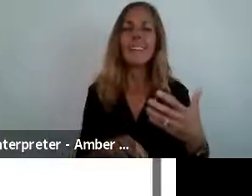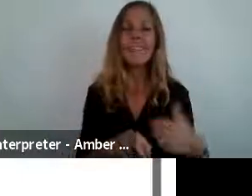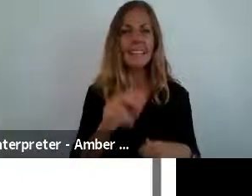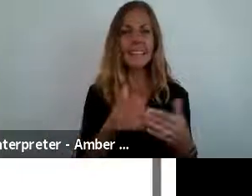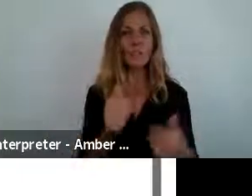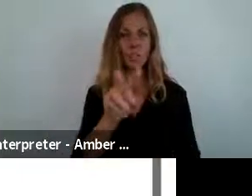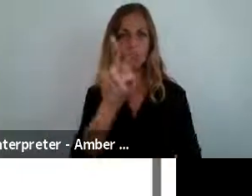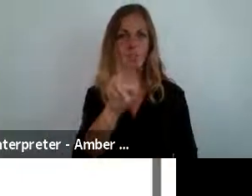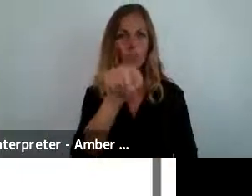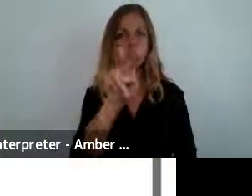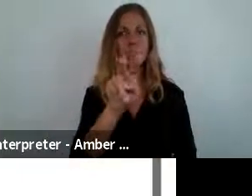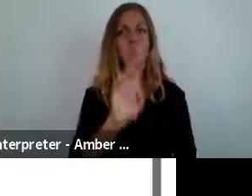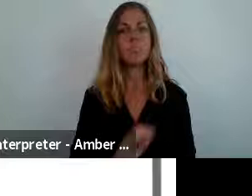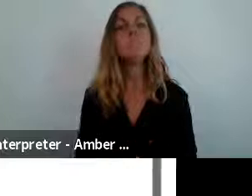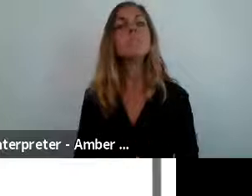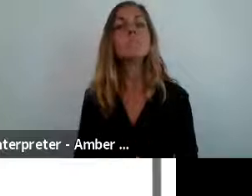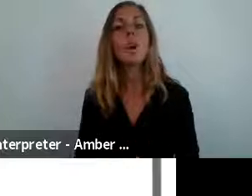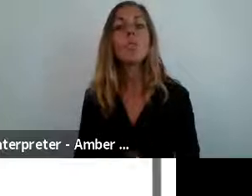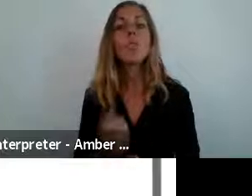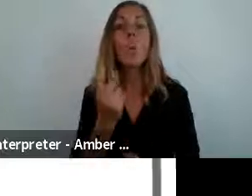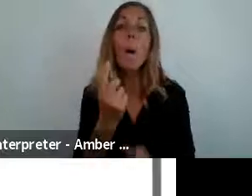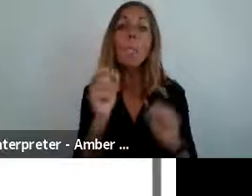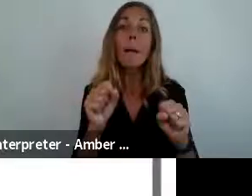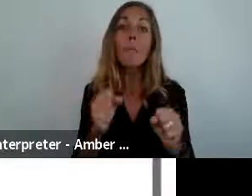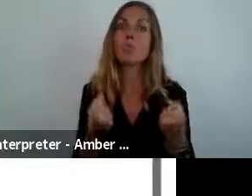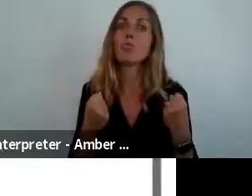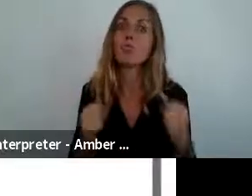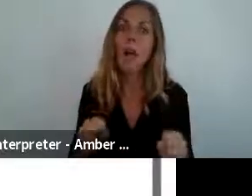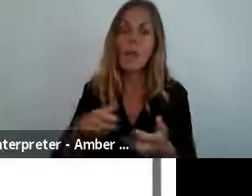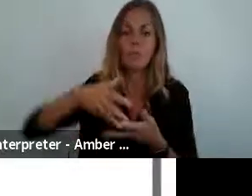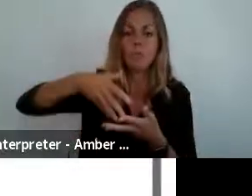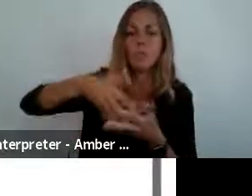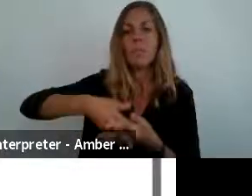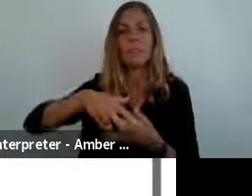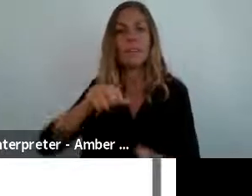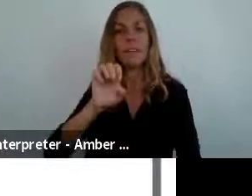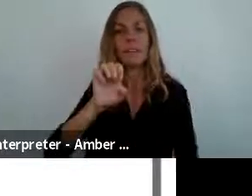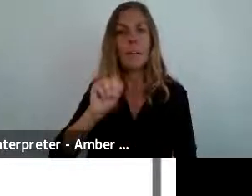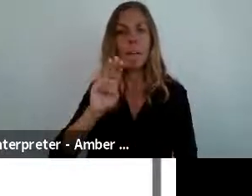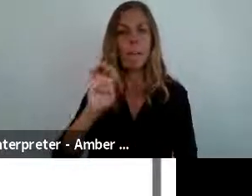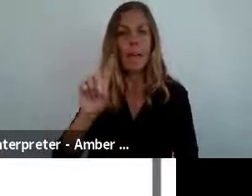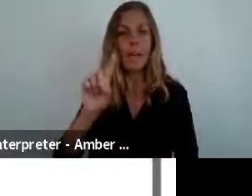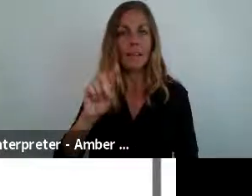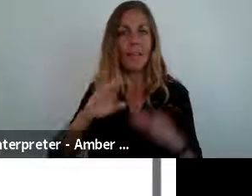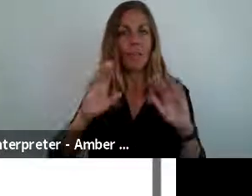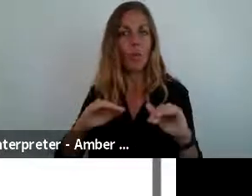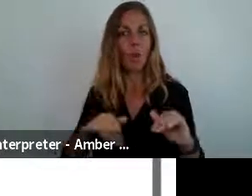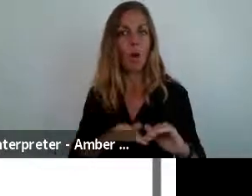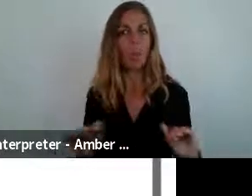see the captions. So when possible, try to embed it into the bottom of the window.